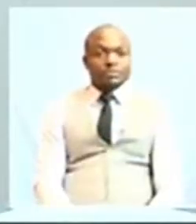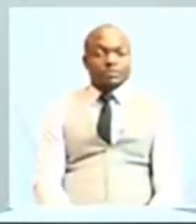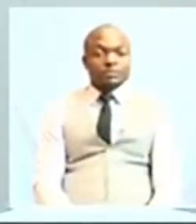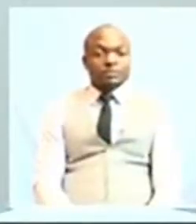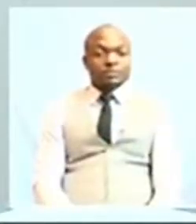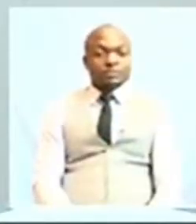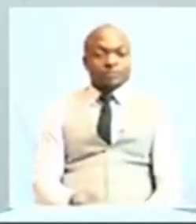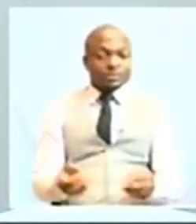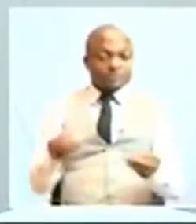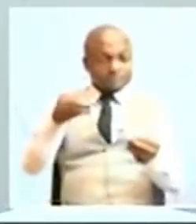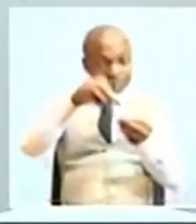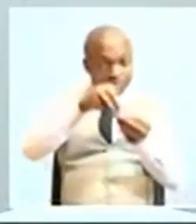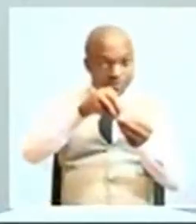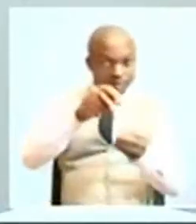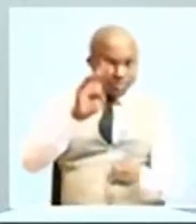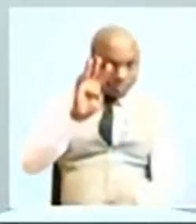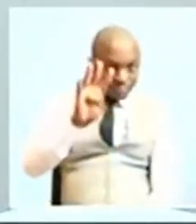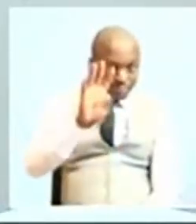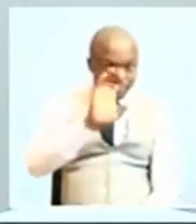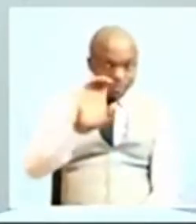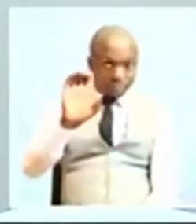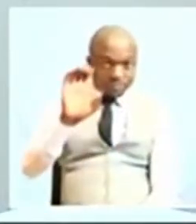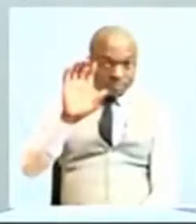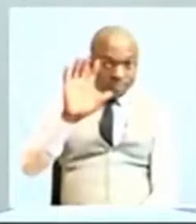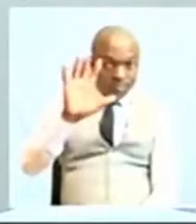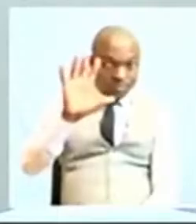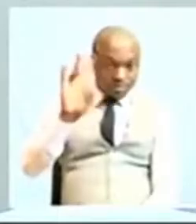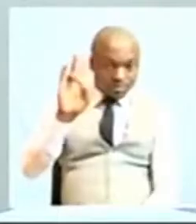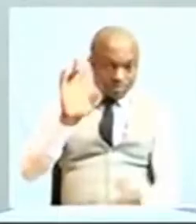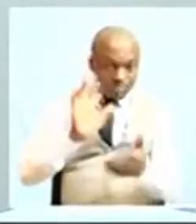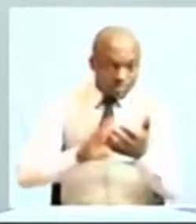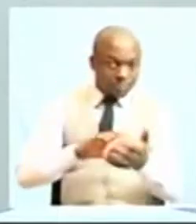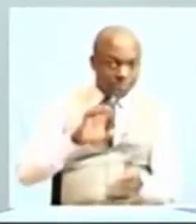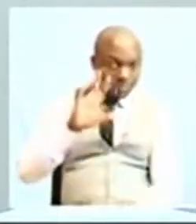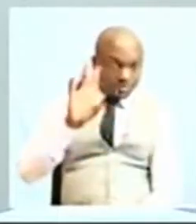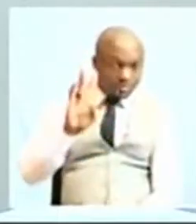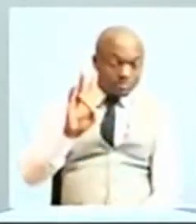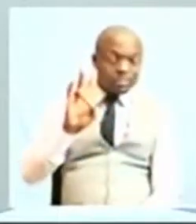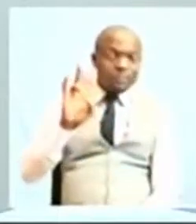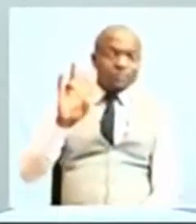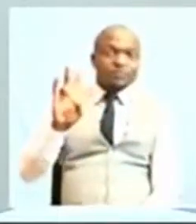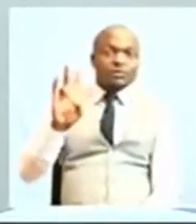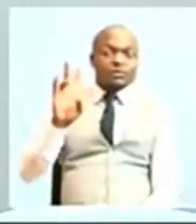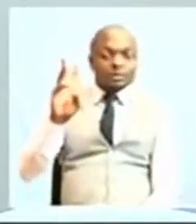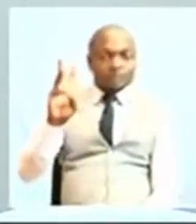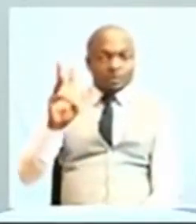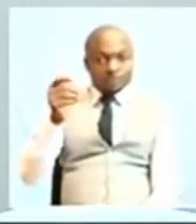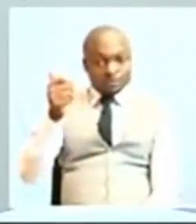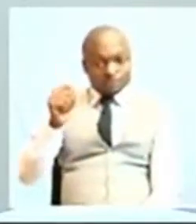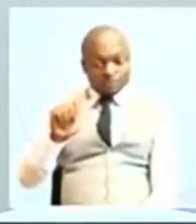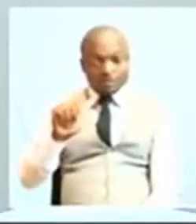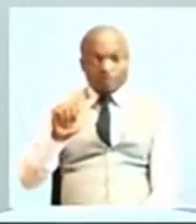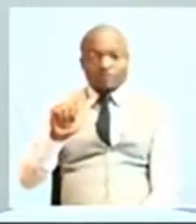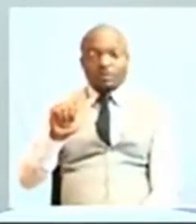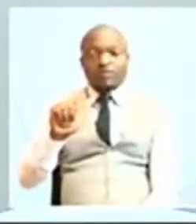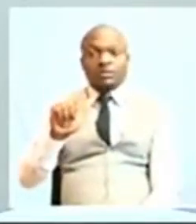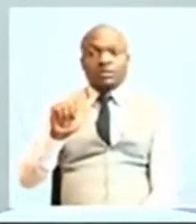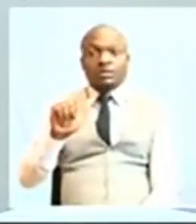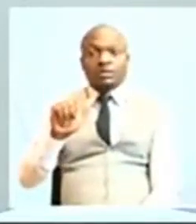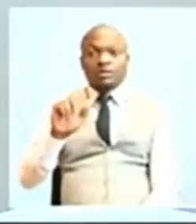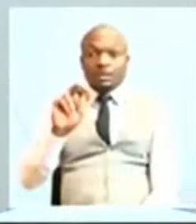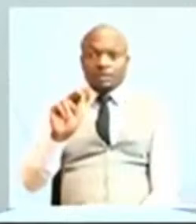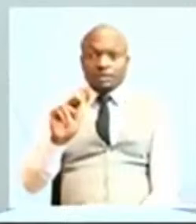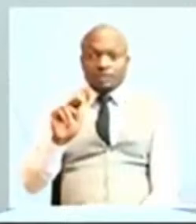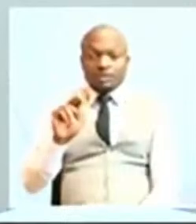However, an addition of 457,776 turning way for expansion of water